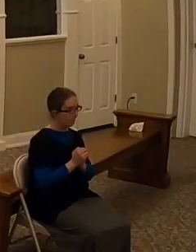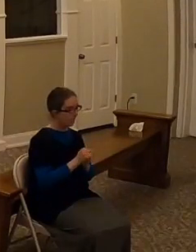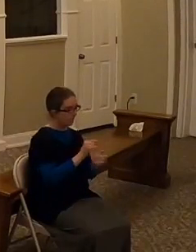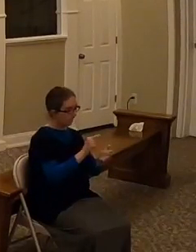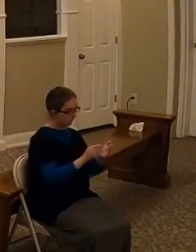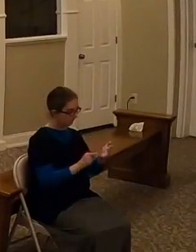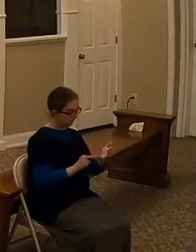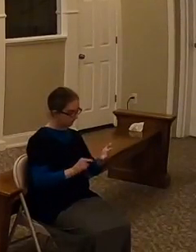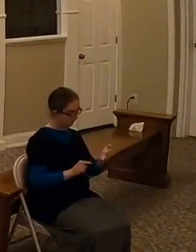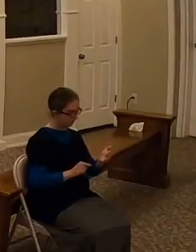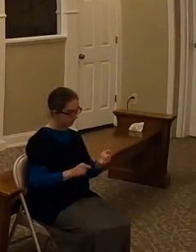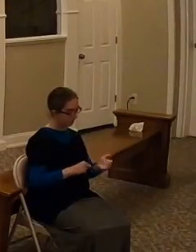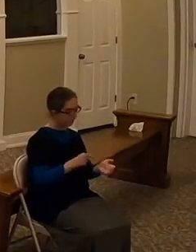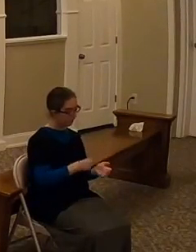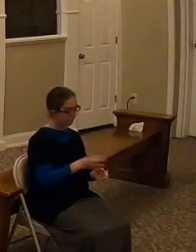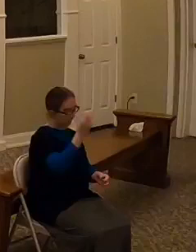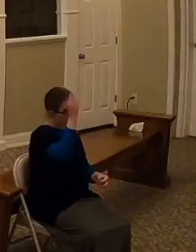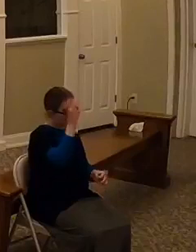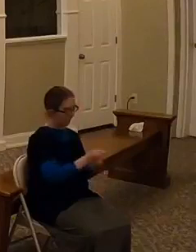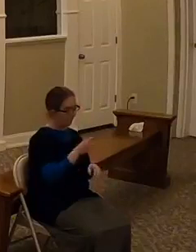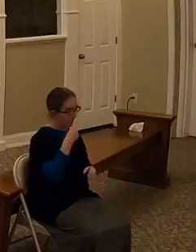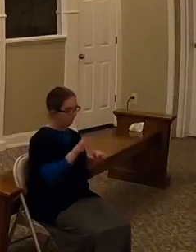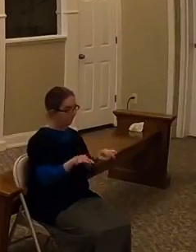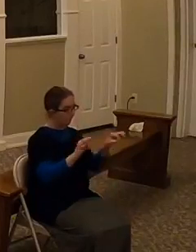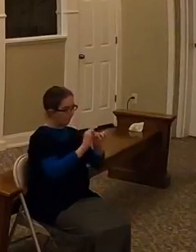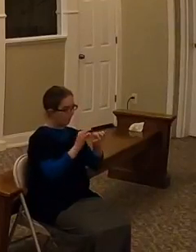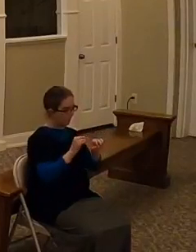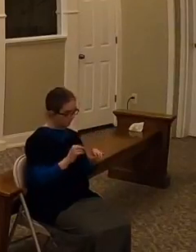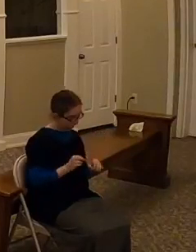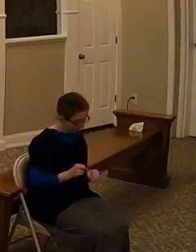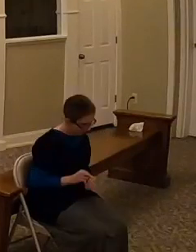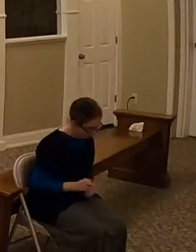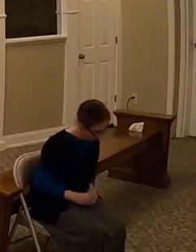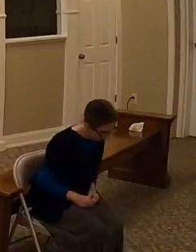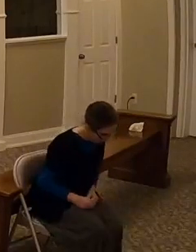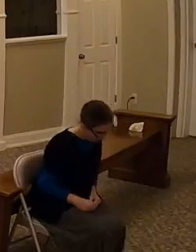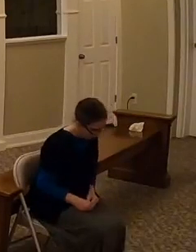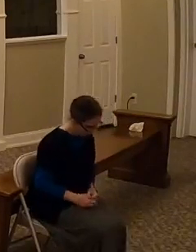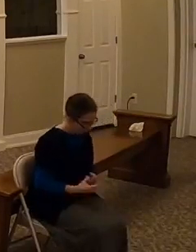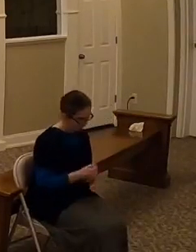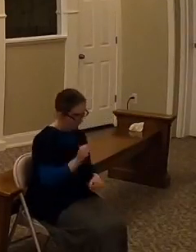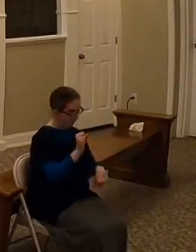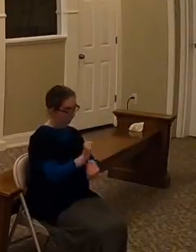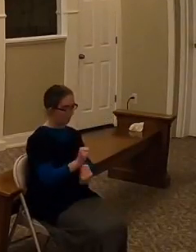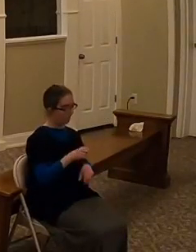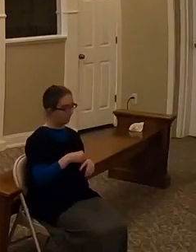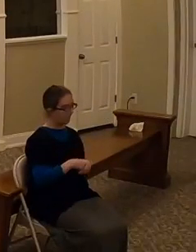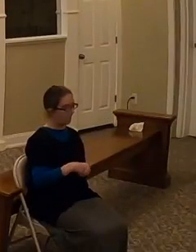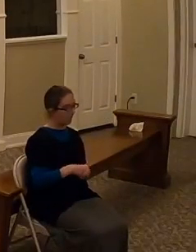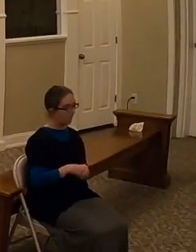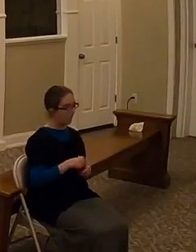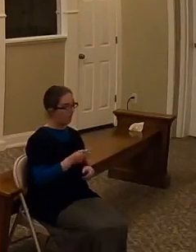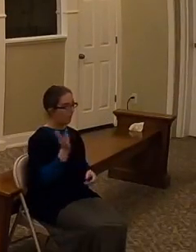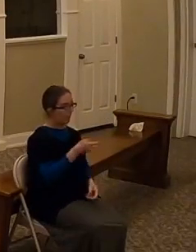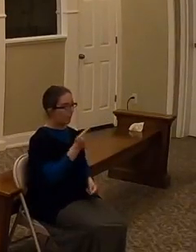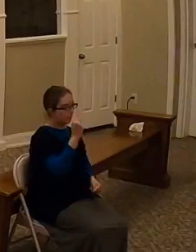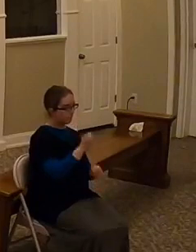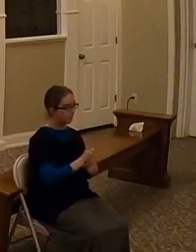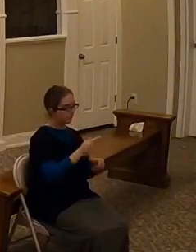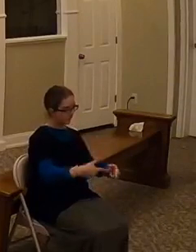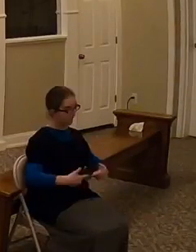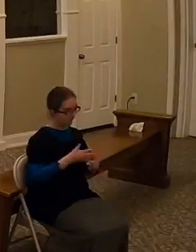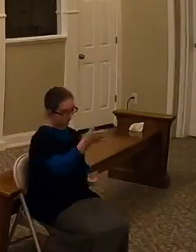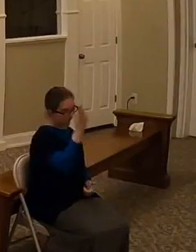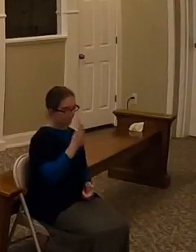let's go a little further. This is a faithful saying, worthy of all acceptation. For therefore we both labor and suffer reproach, because we trust in the living